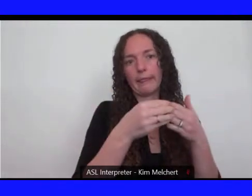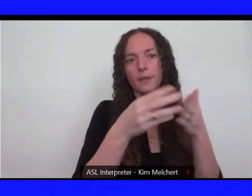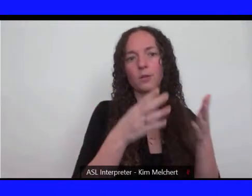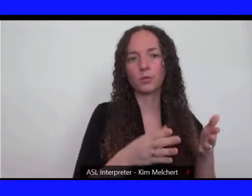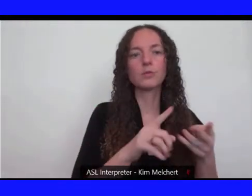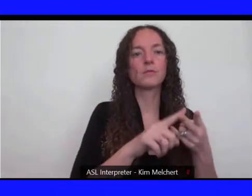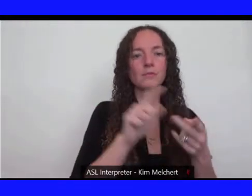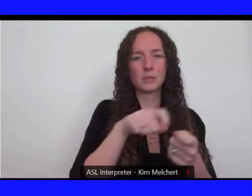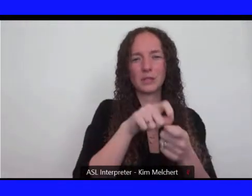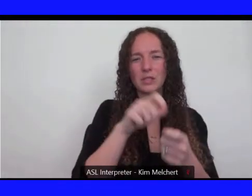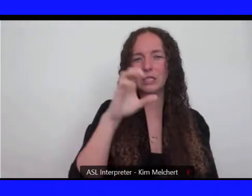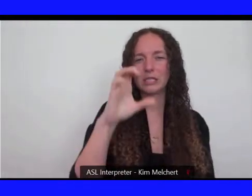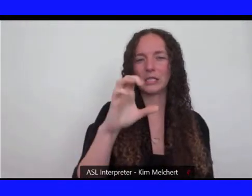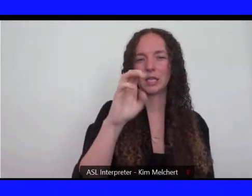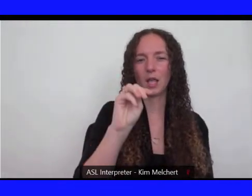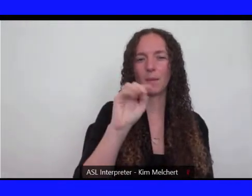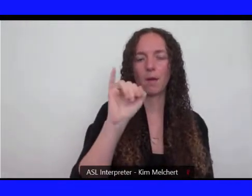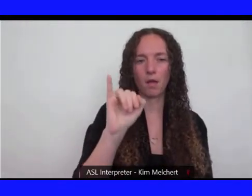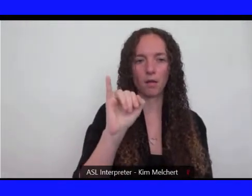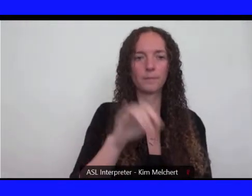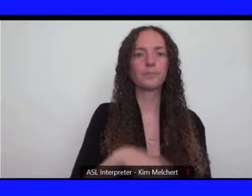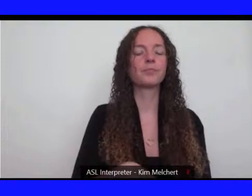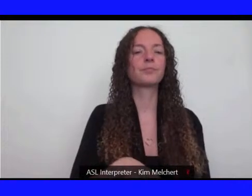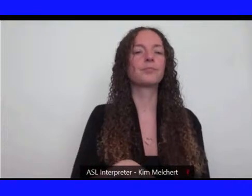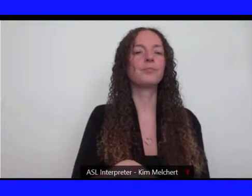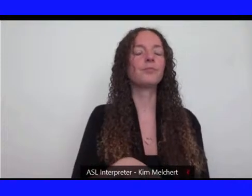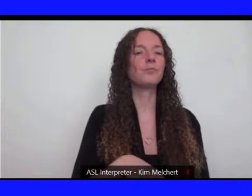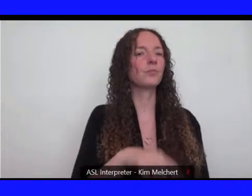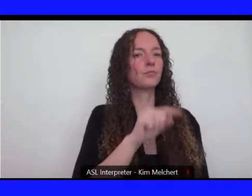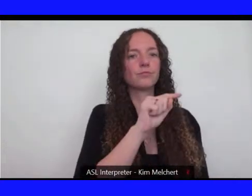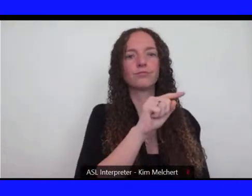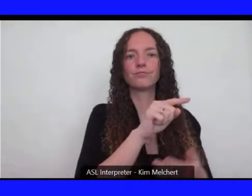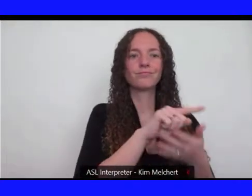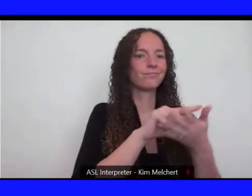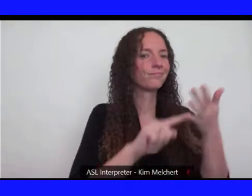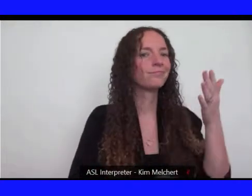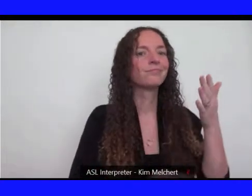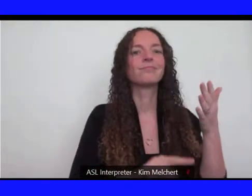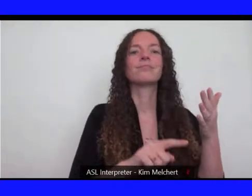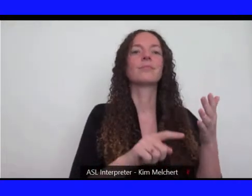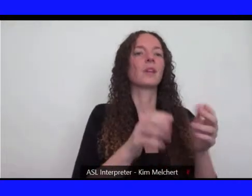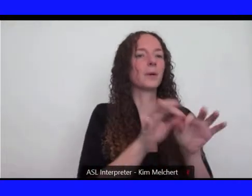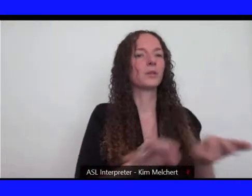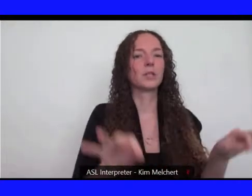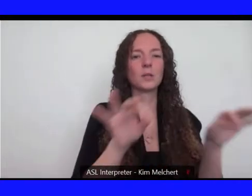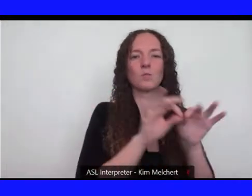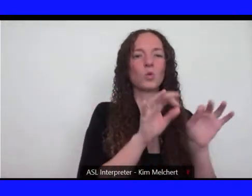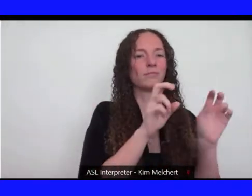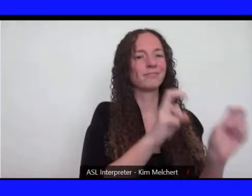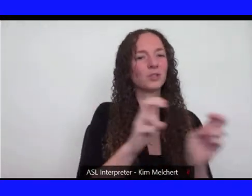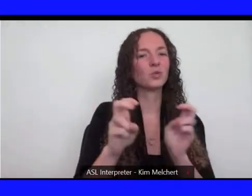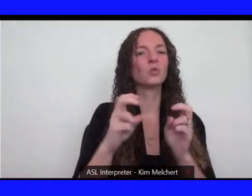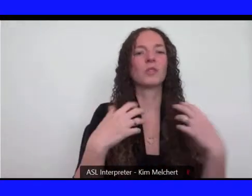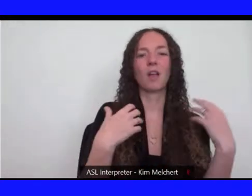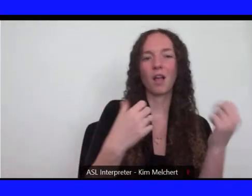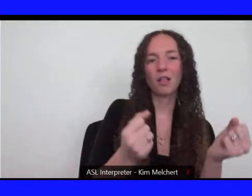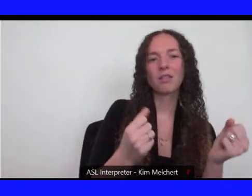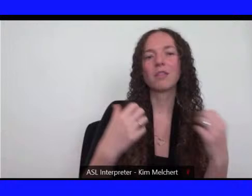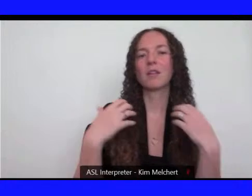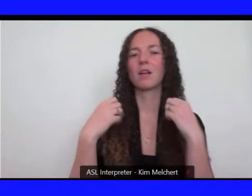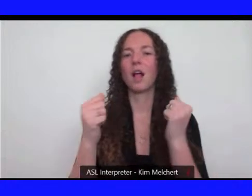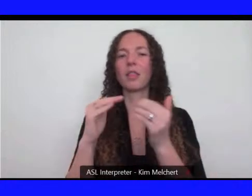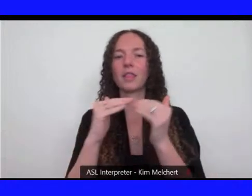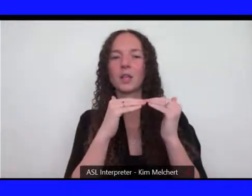days. The governor held her state of the state last week. We were very heartened to see so much investment in healthcare, particularly